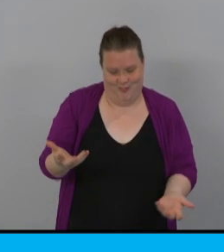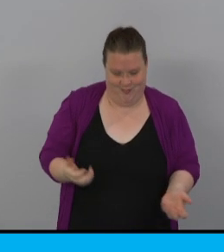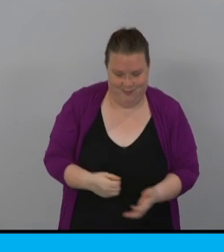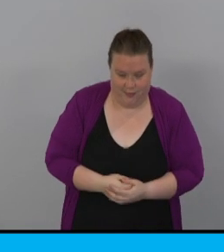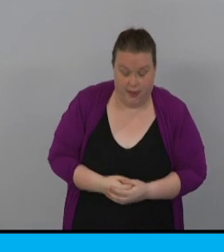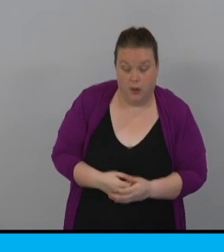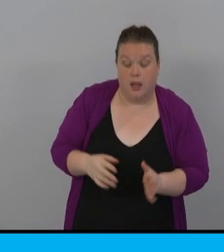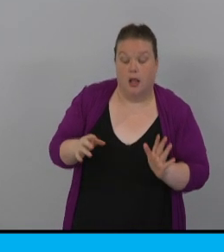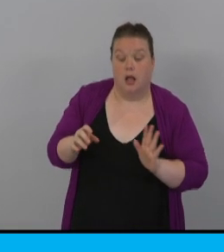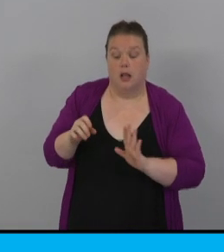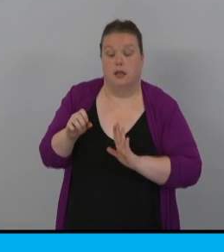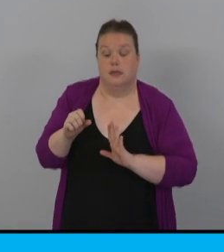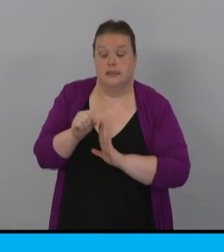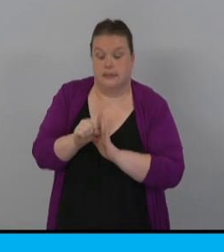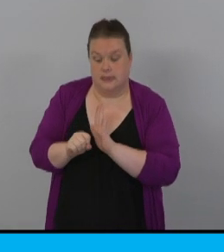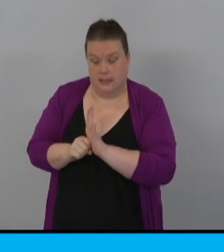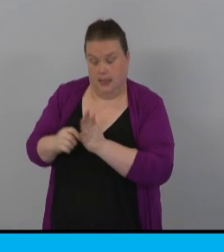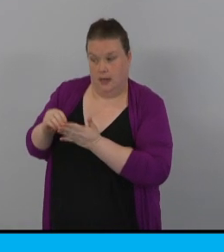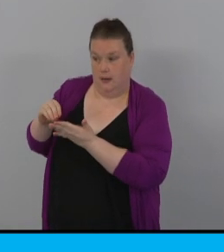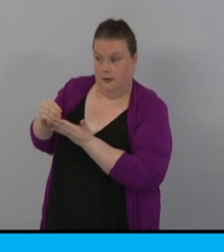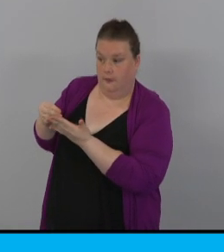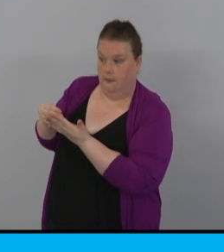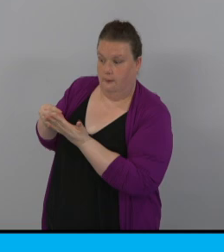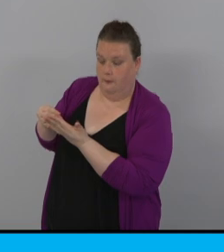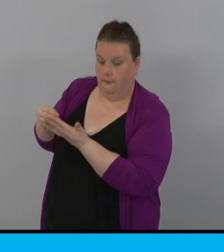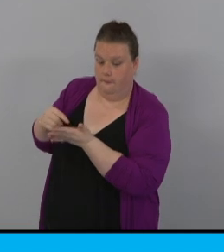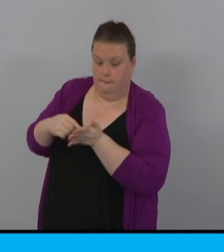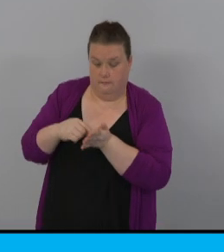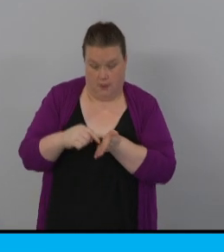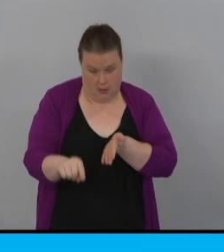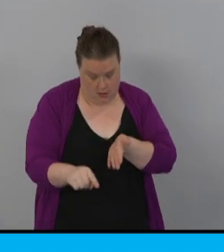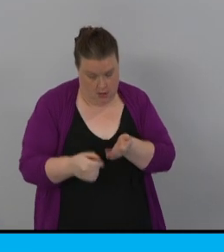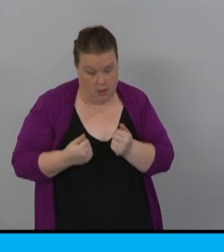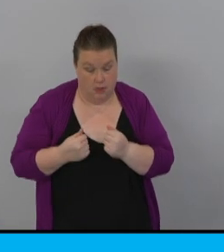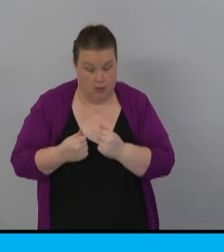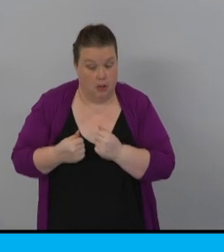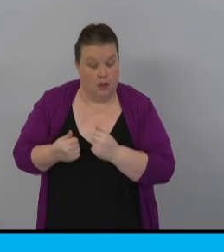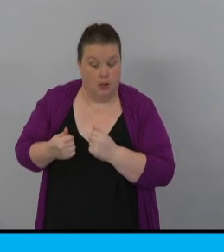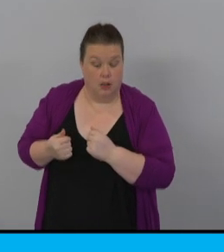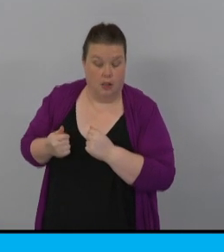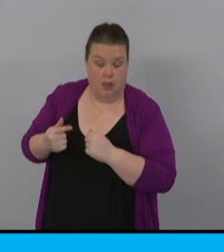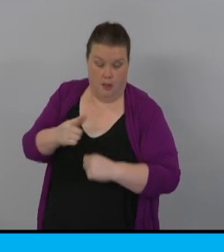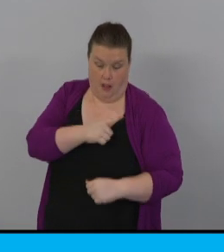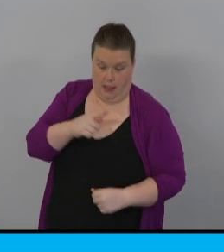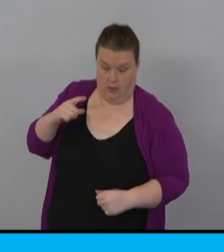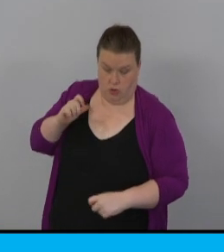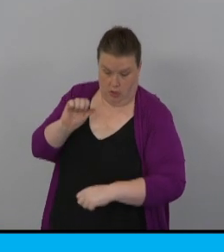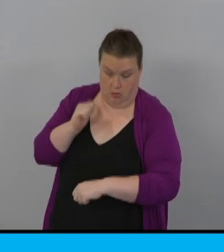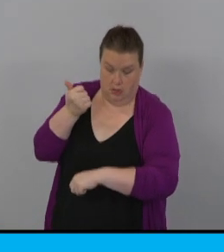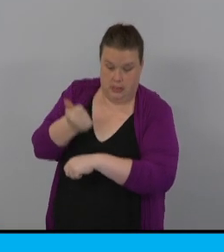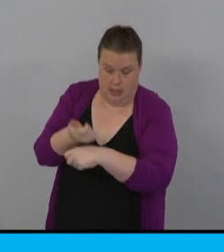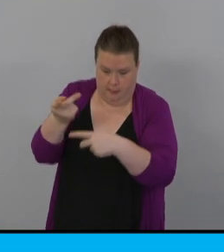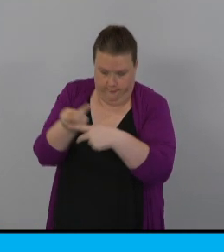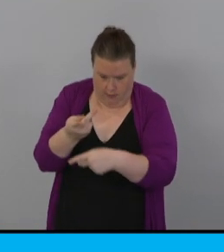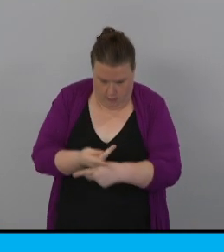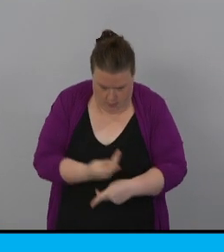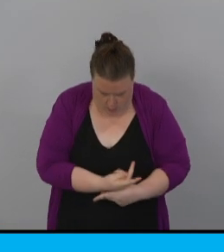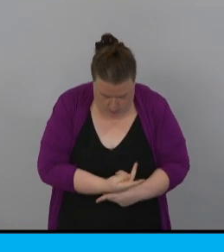funding. So on the state funding, the formulas are set by the legislature, which we just got through doing. Our basic allotment now